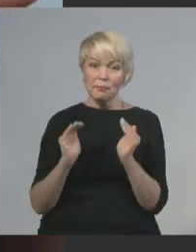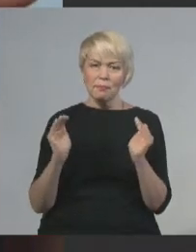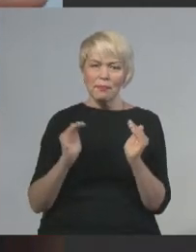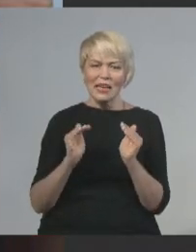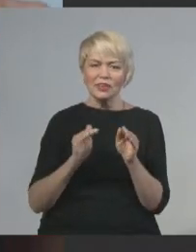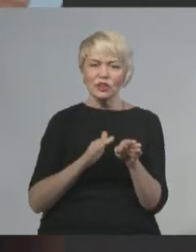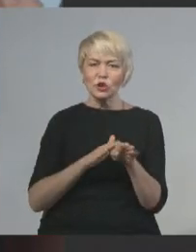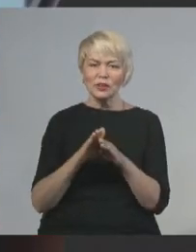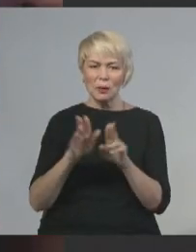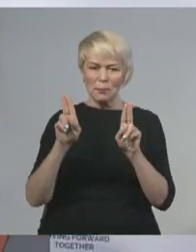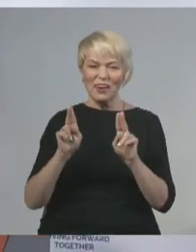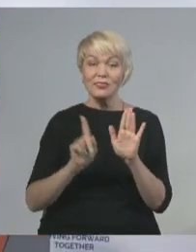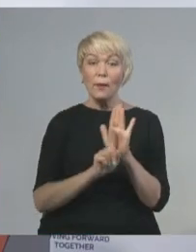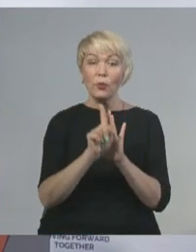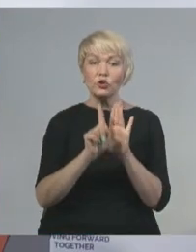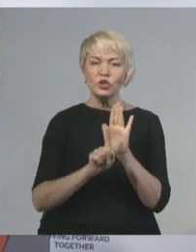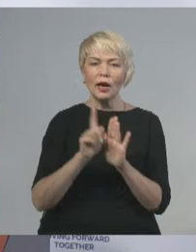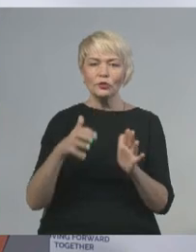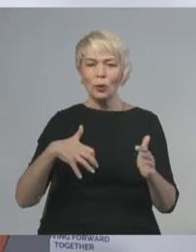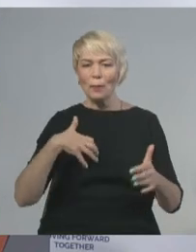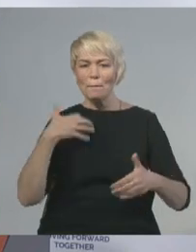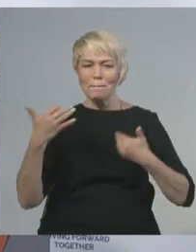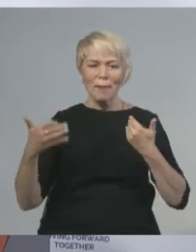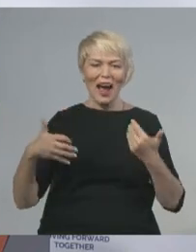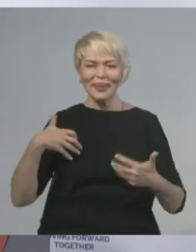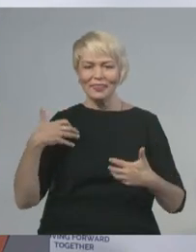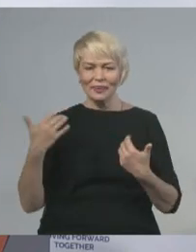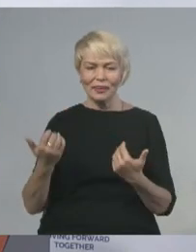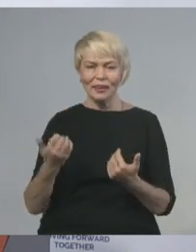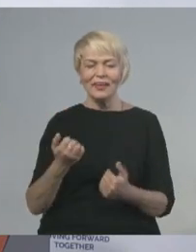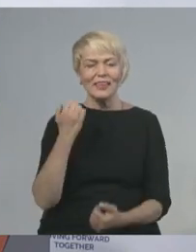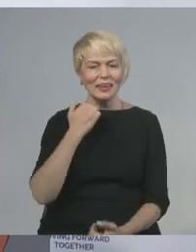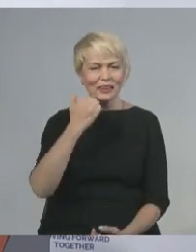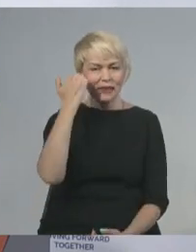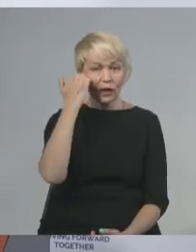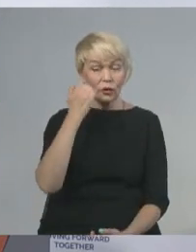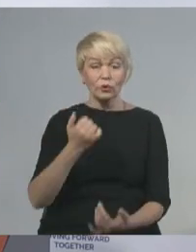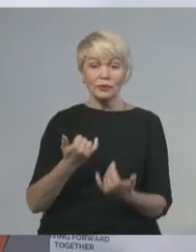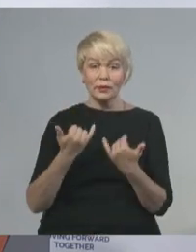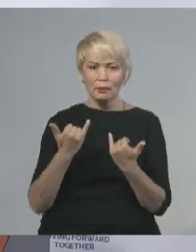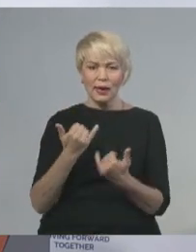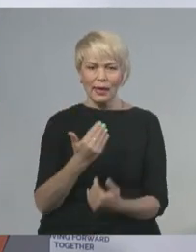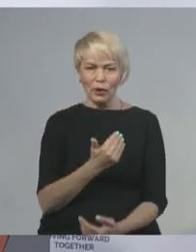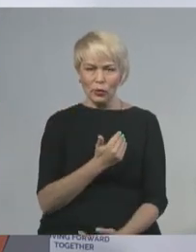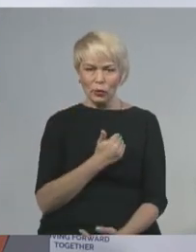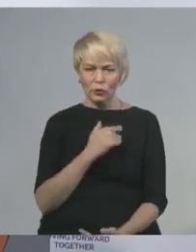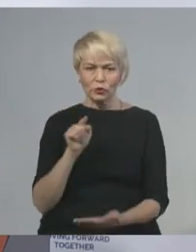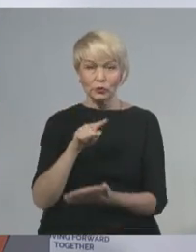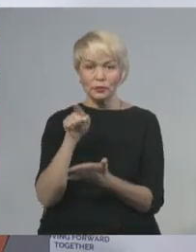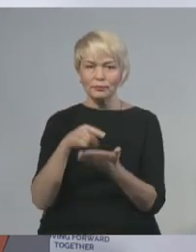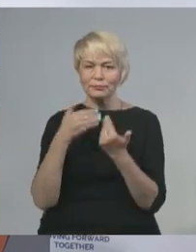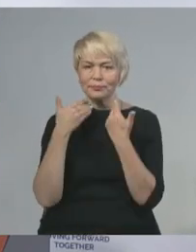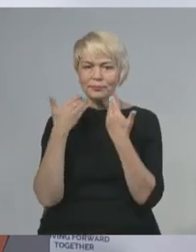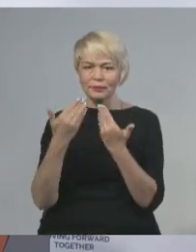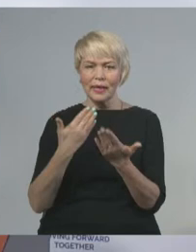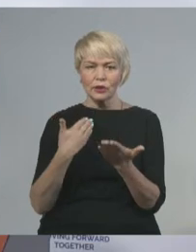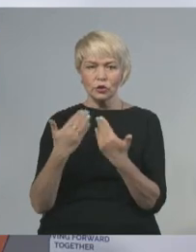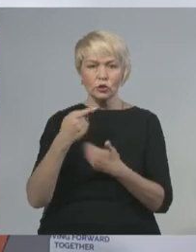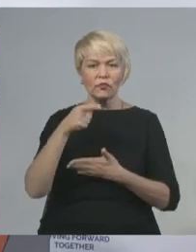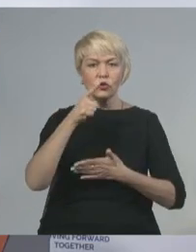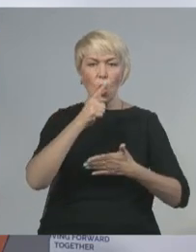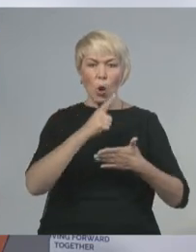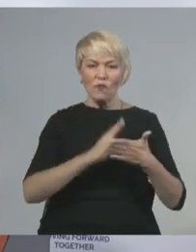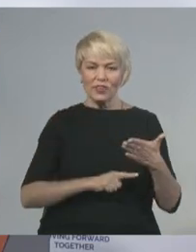thank you camille uh let me now turn to the question of trust because it's it's an important issue of course